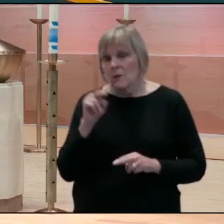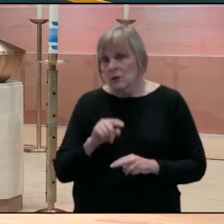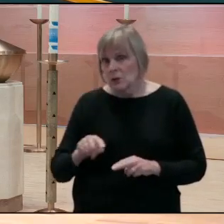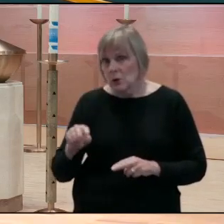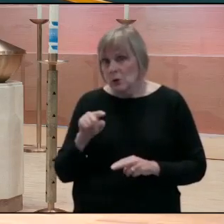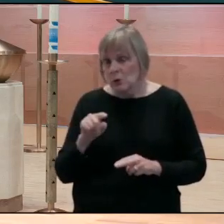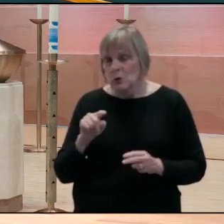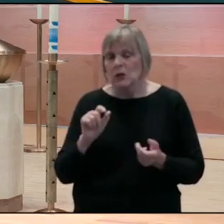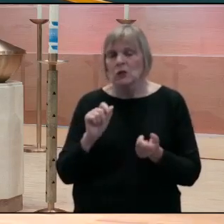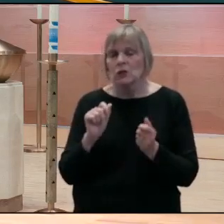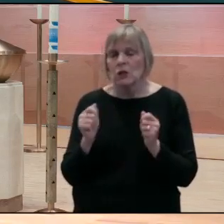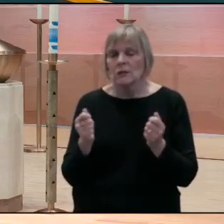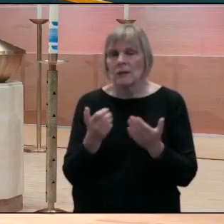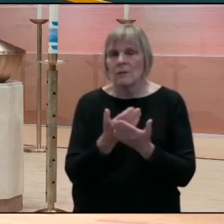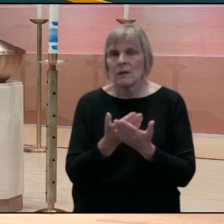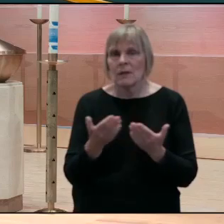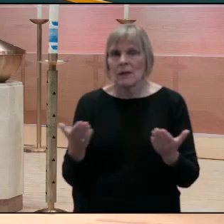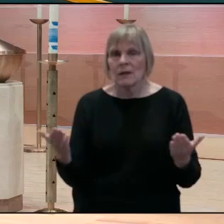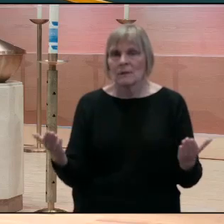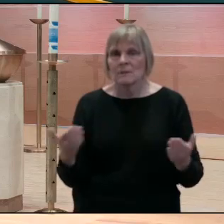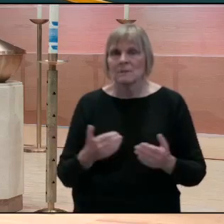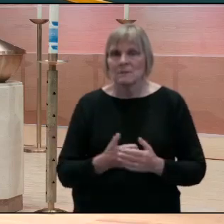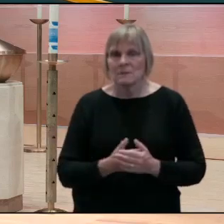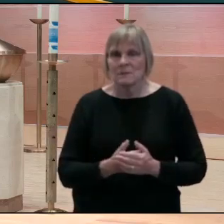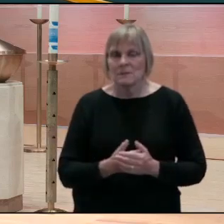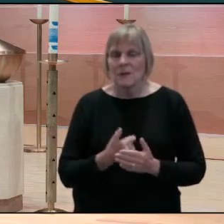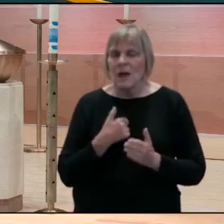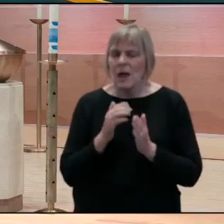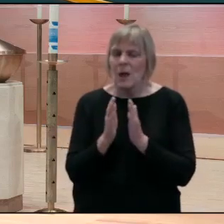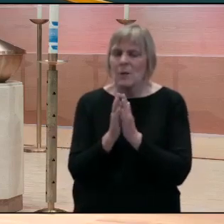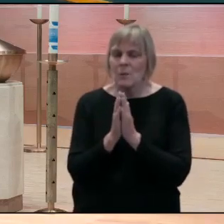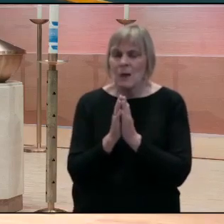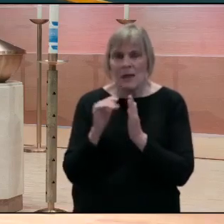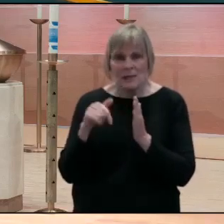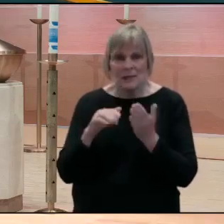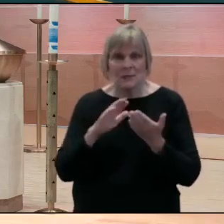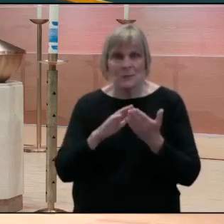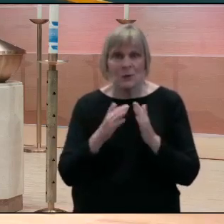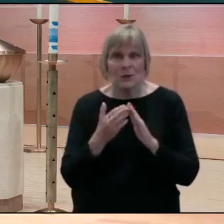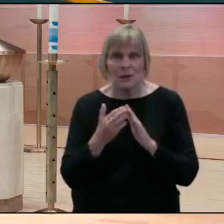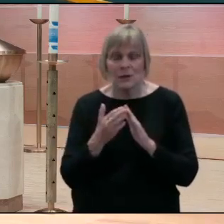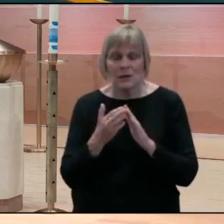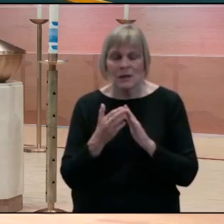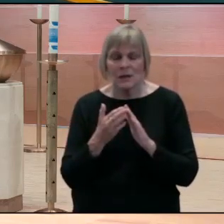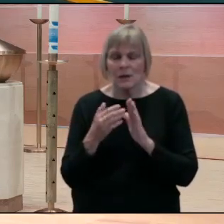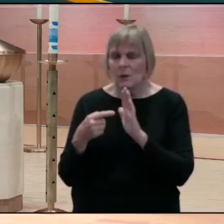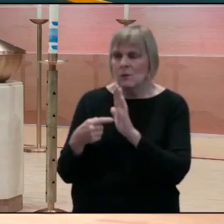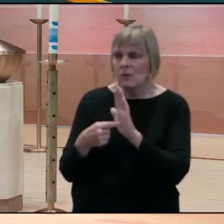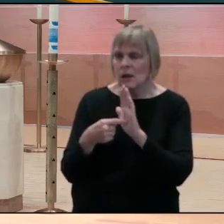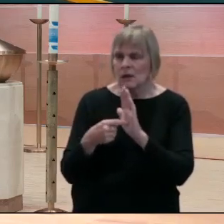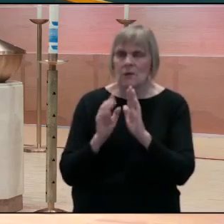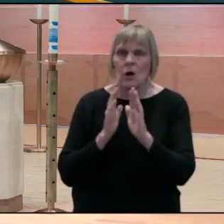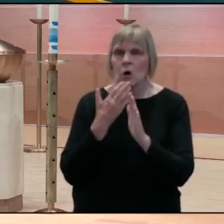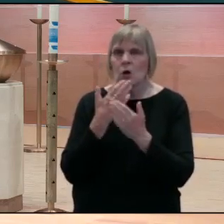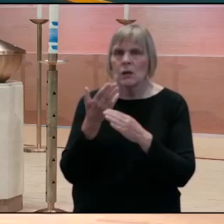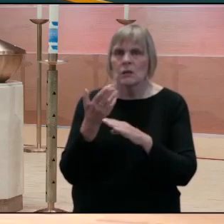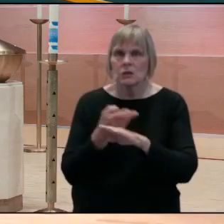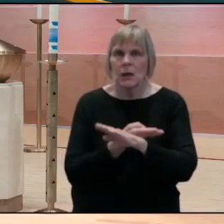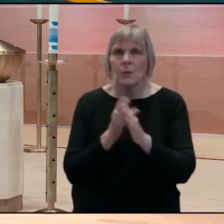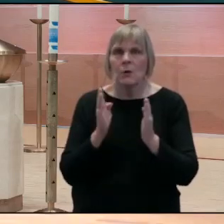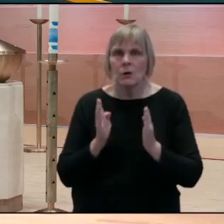it changes everything. And I pray that our community here would be a reflection of our good